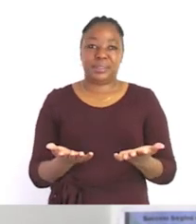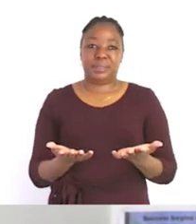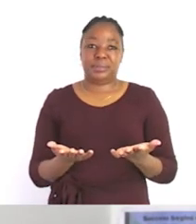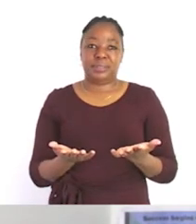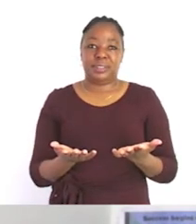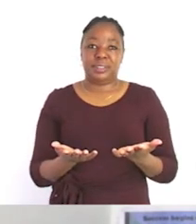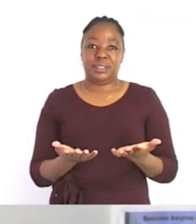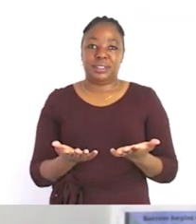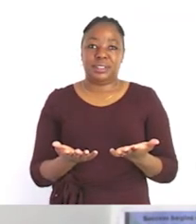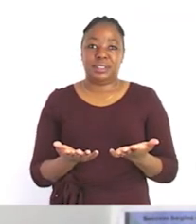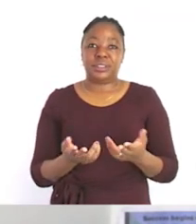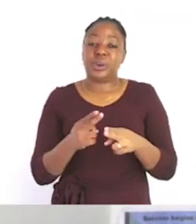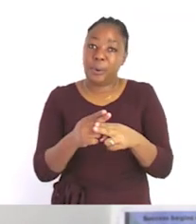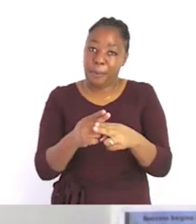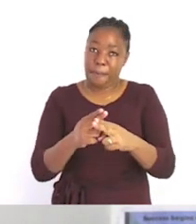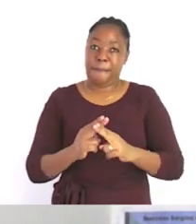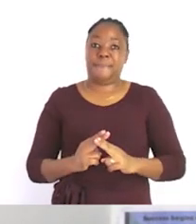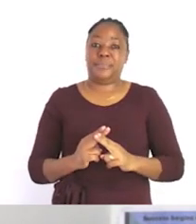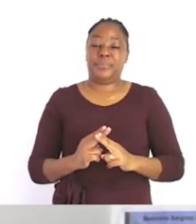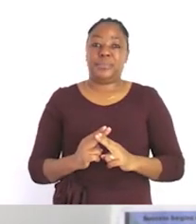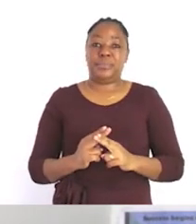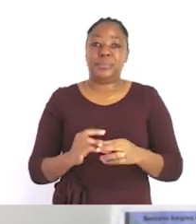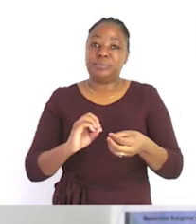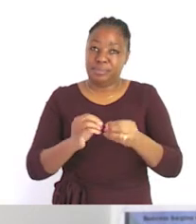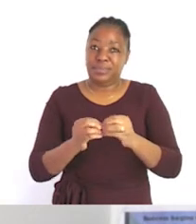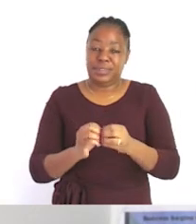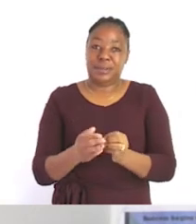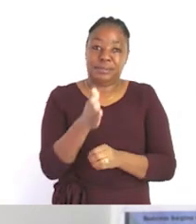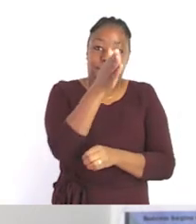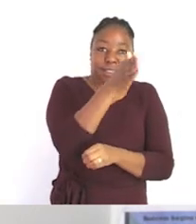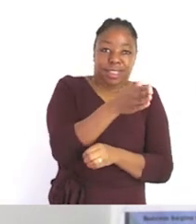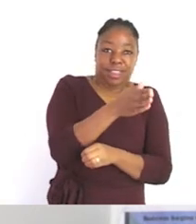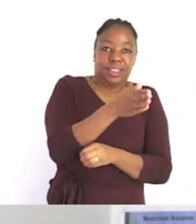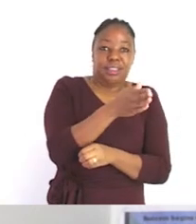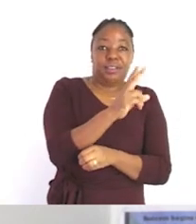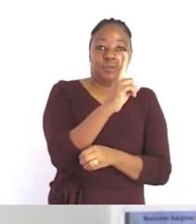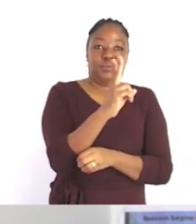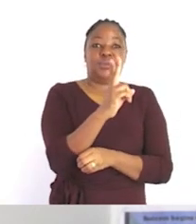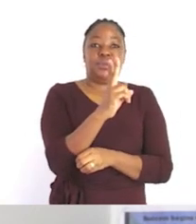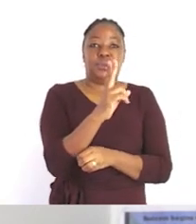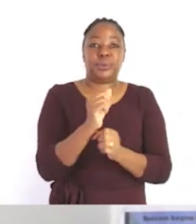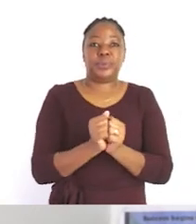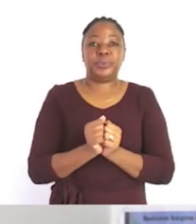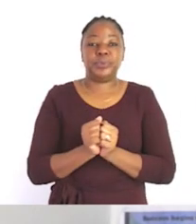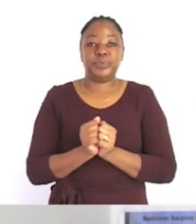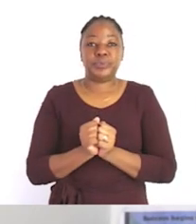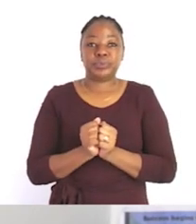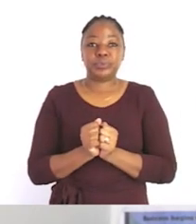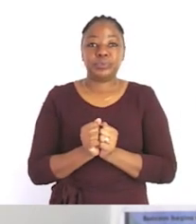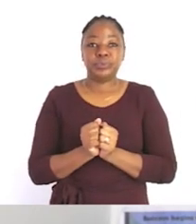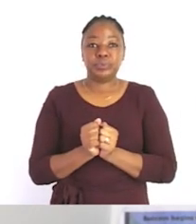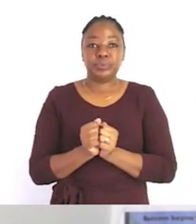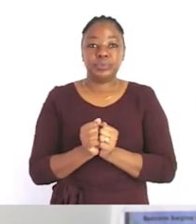4 get some more numbers. So we are going to borrow from the number 2.